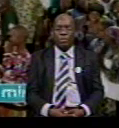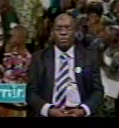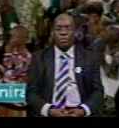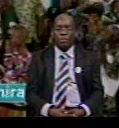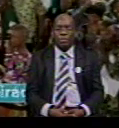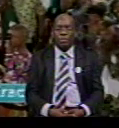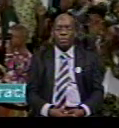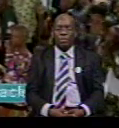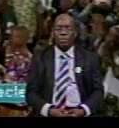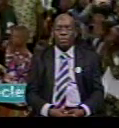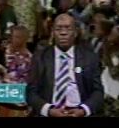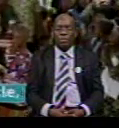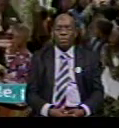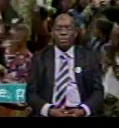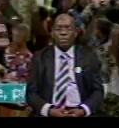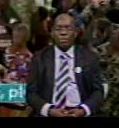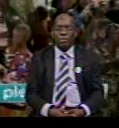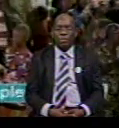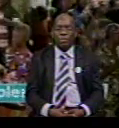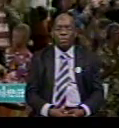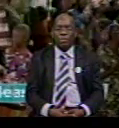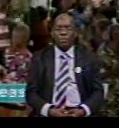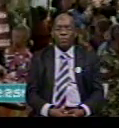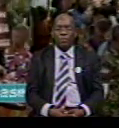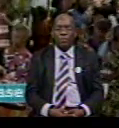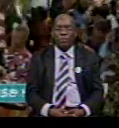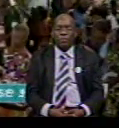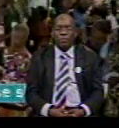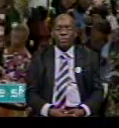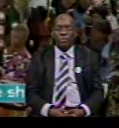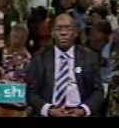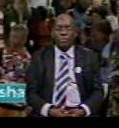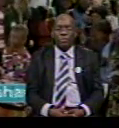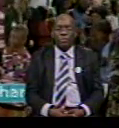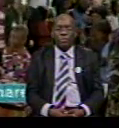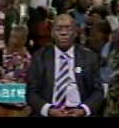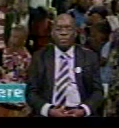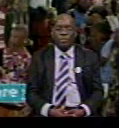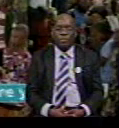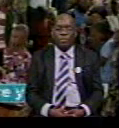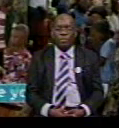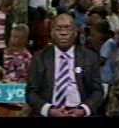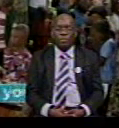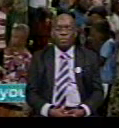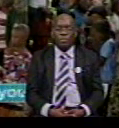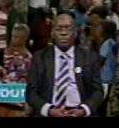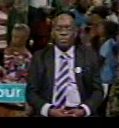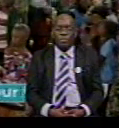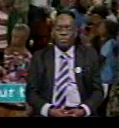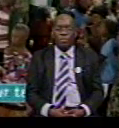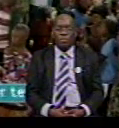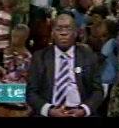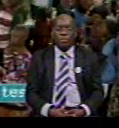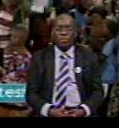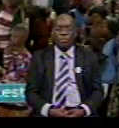result of salvation. And she could now sleep without any pill, and she's sleeping peacefully. Praise the Lord.